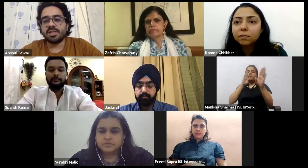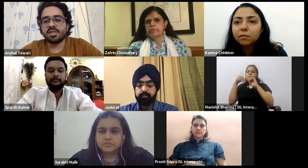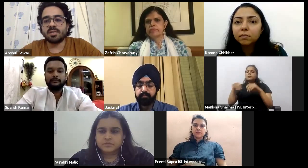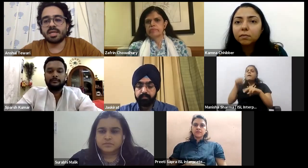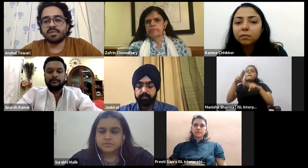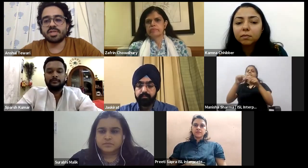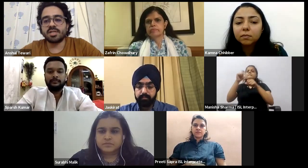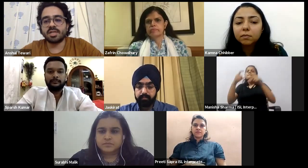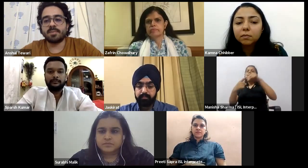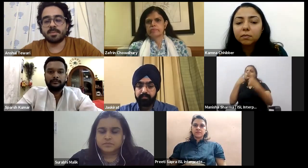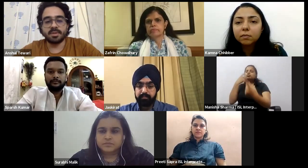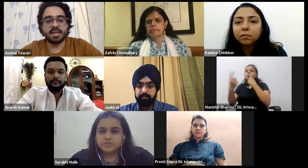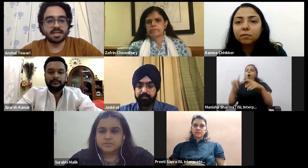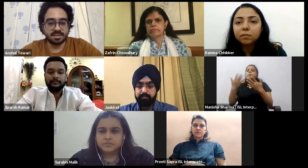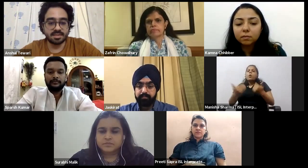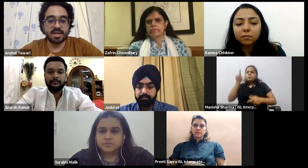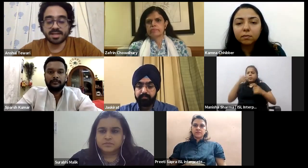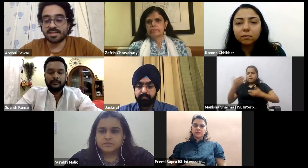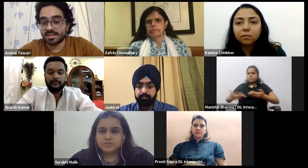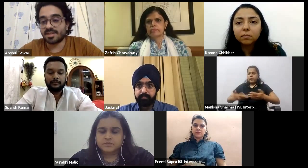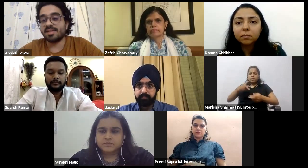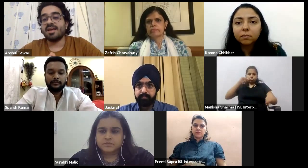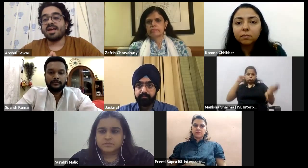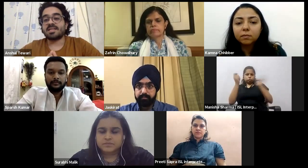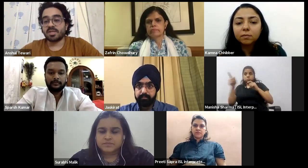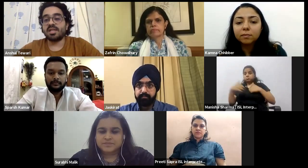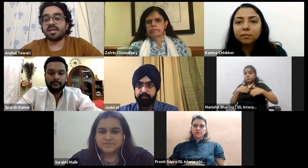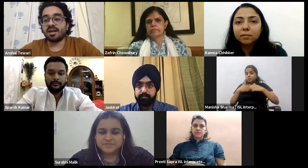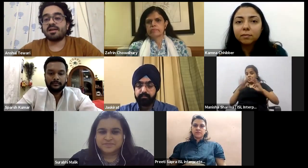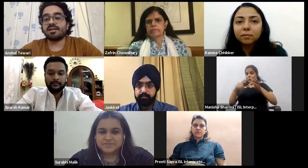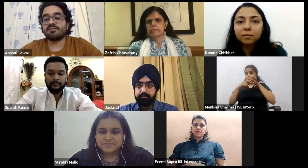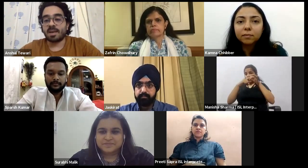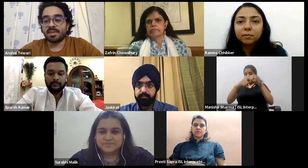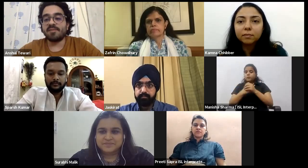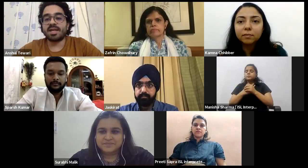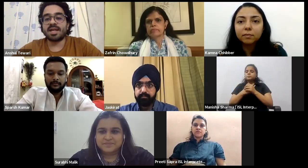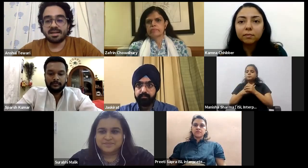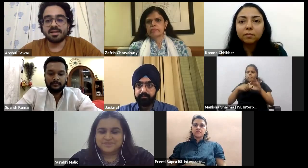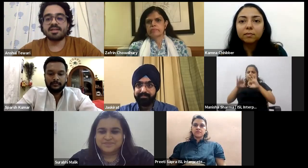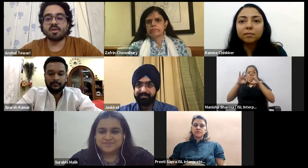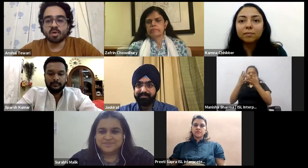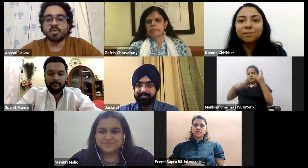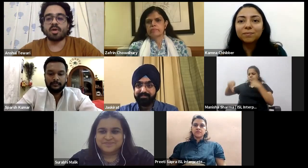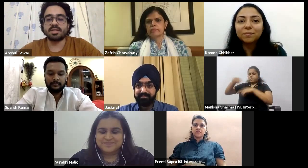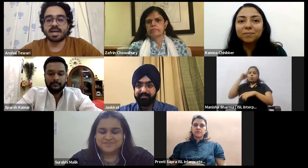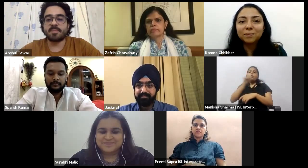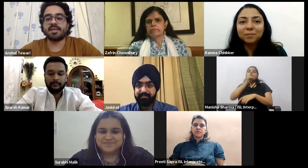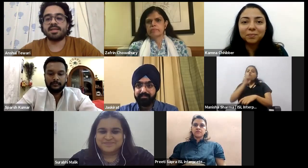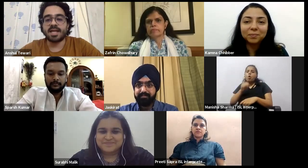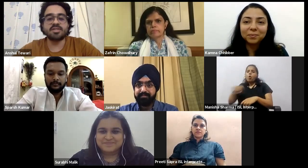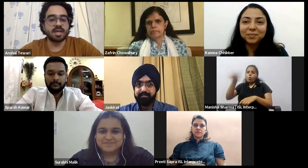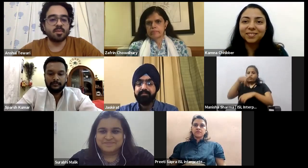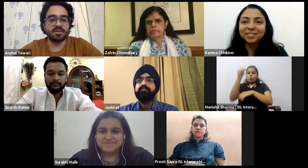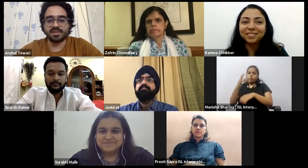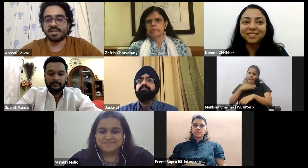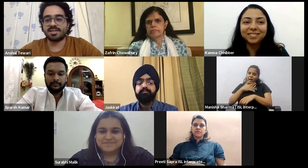we initiate a behavior change in people? And this is where it gets interesting, especially in our family where elders are hooked to WhatsApp and they